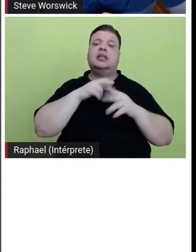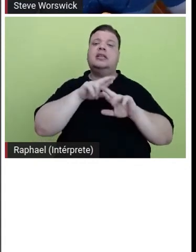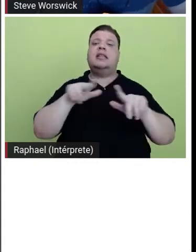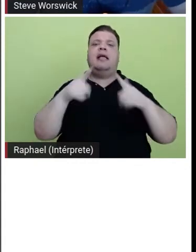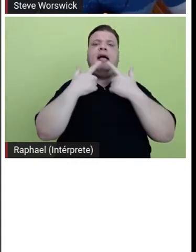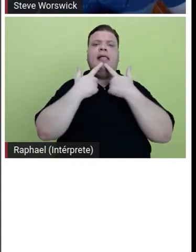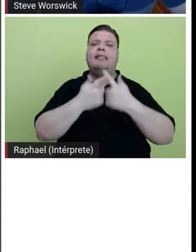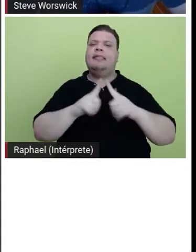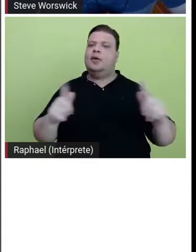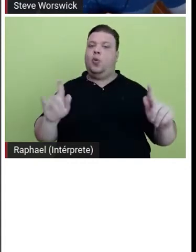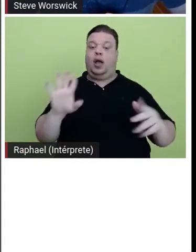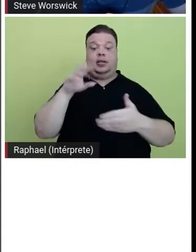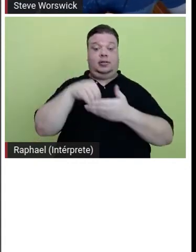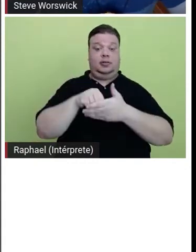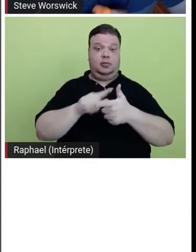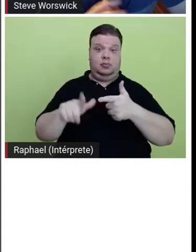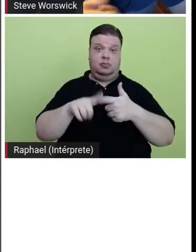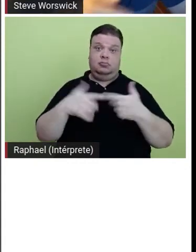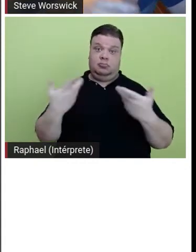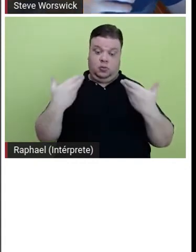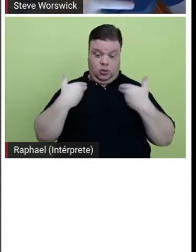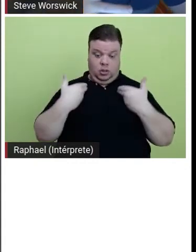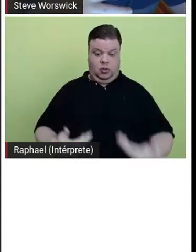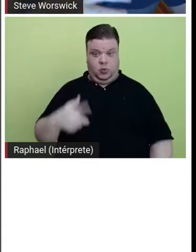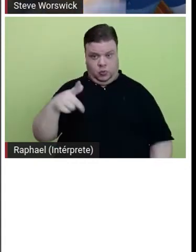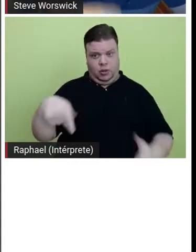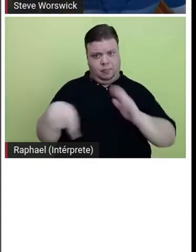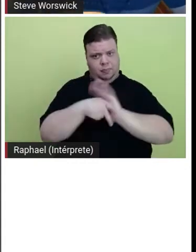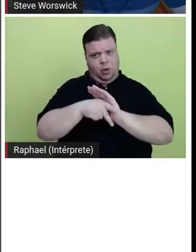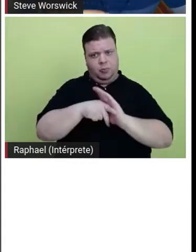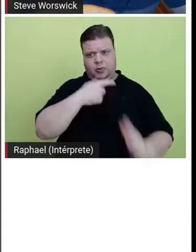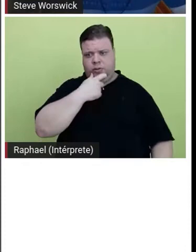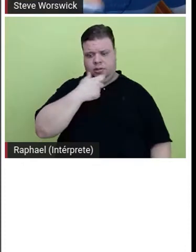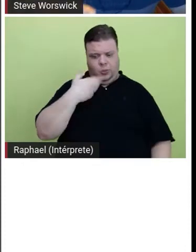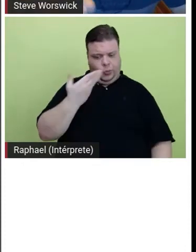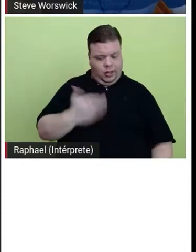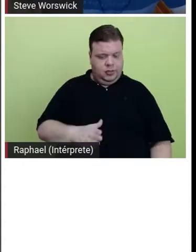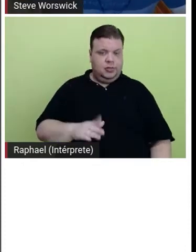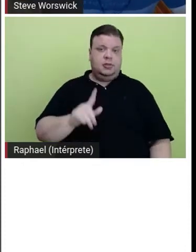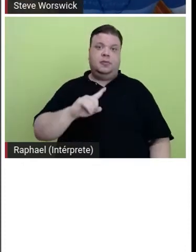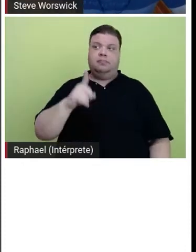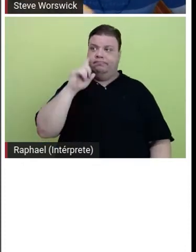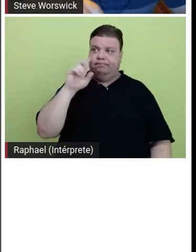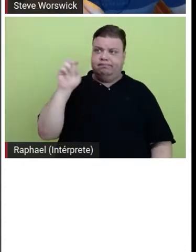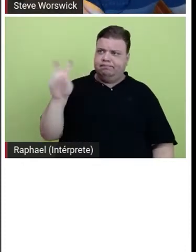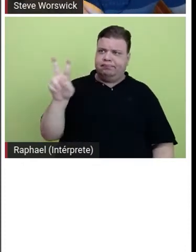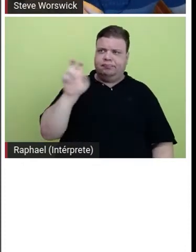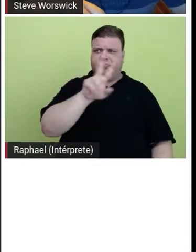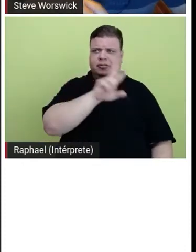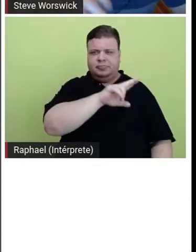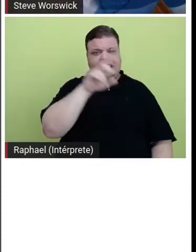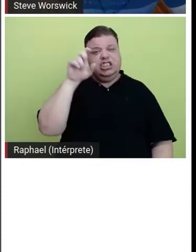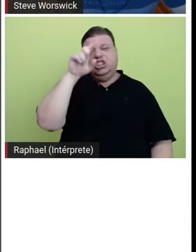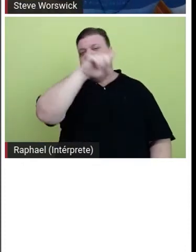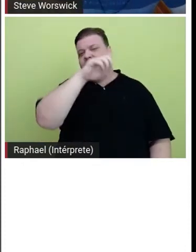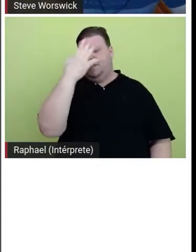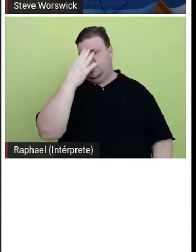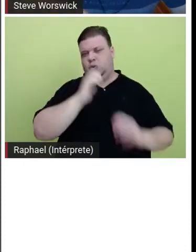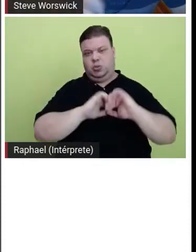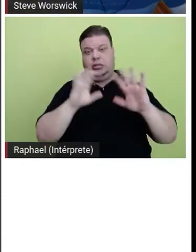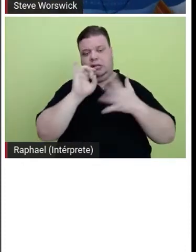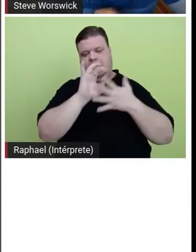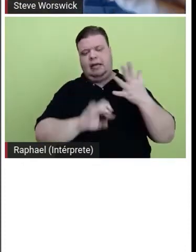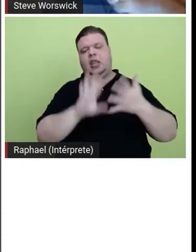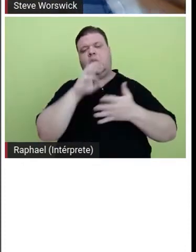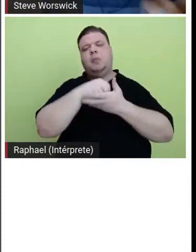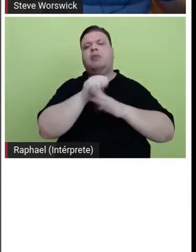But like I ate noodles with chicken. So that's saying I ate noodles with what food? I ate noodles with chopsticks.